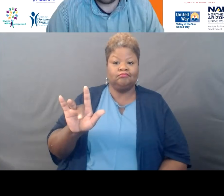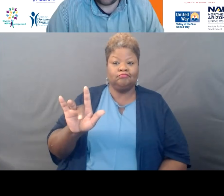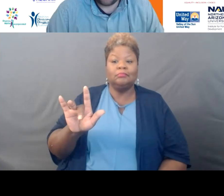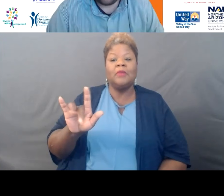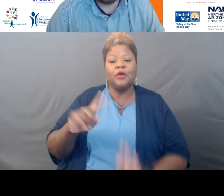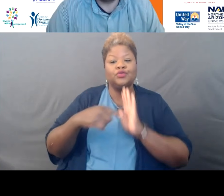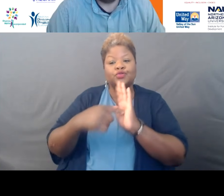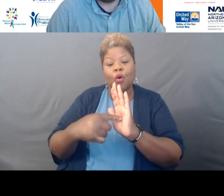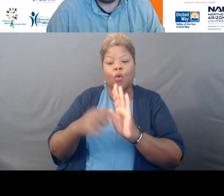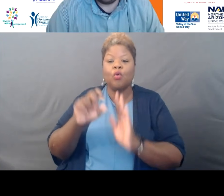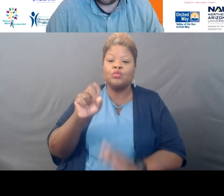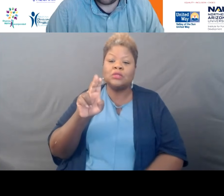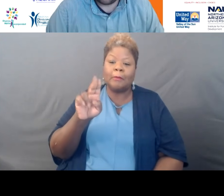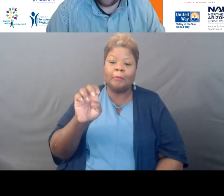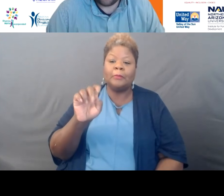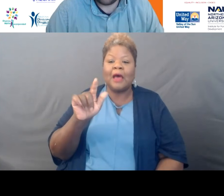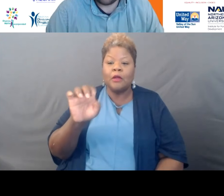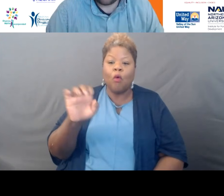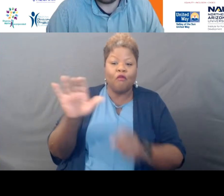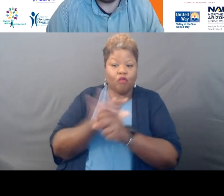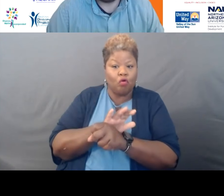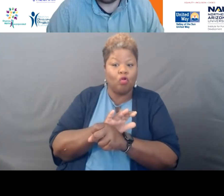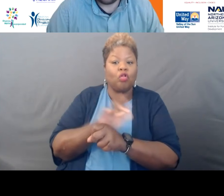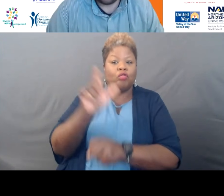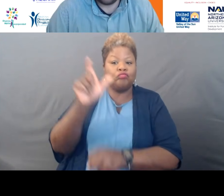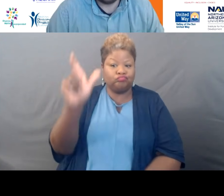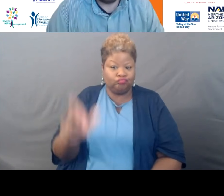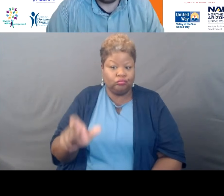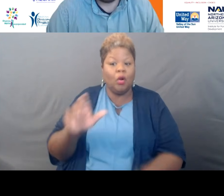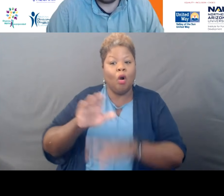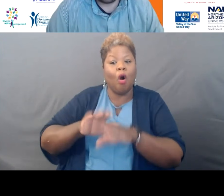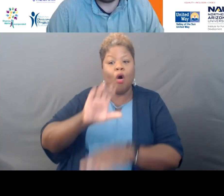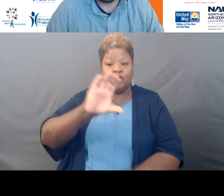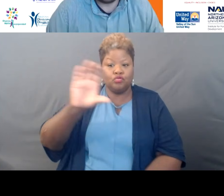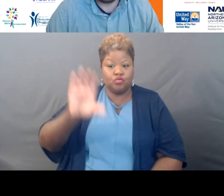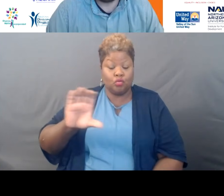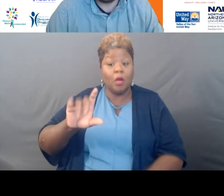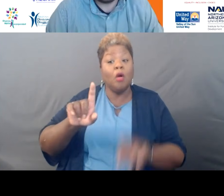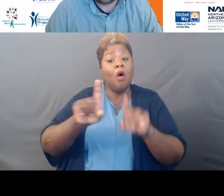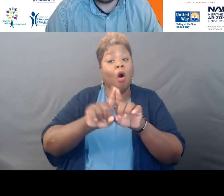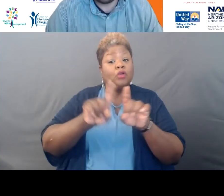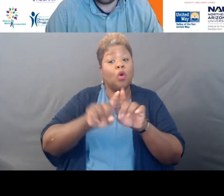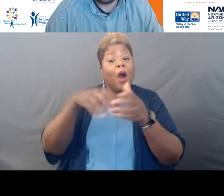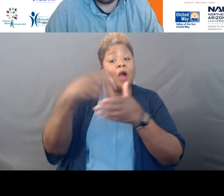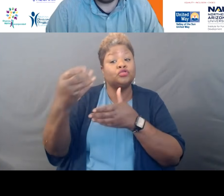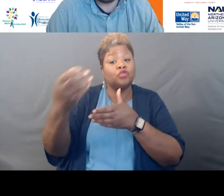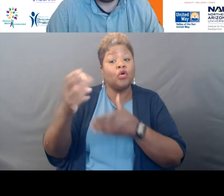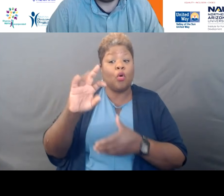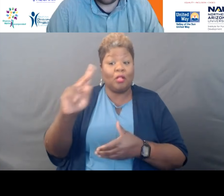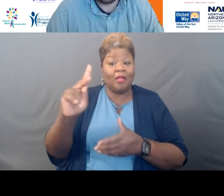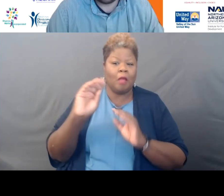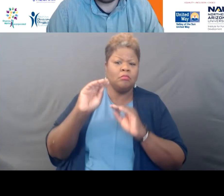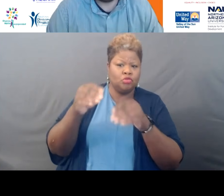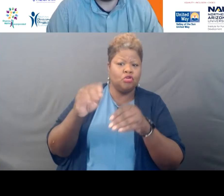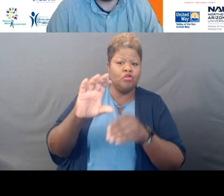show subtitle or show full transcript. Those are both options in Zoom. We also have captions on an external captioning link that I posted in the